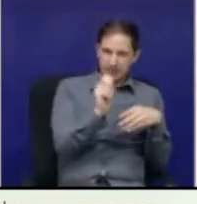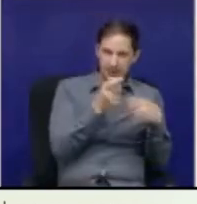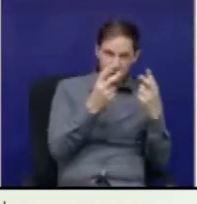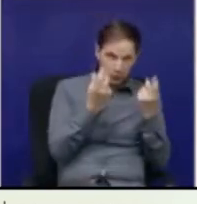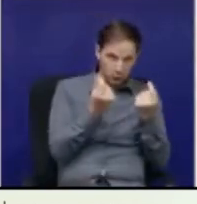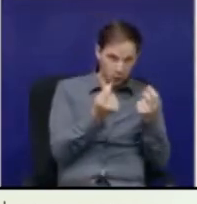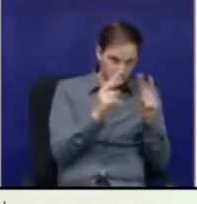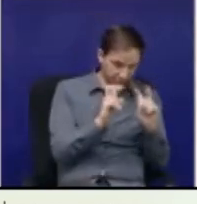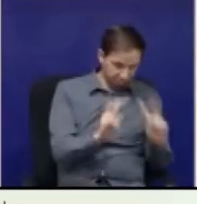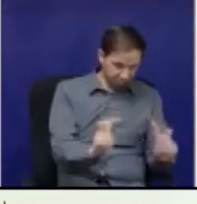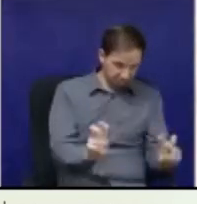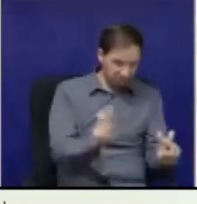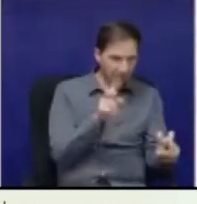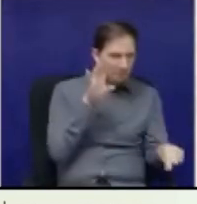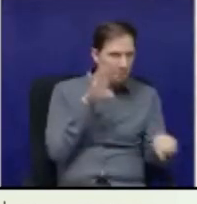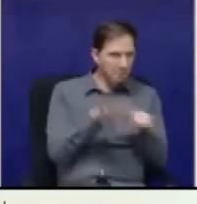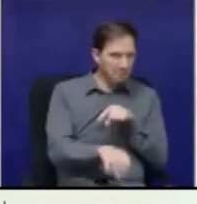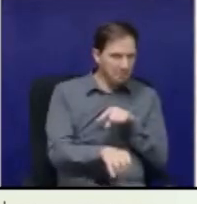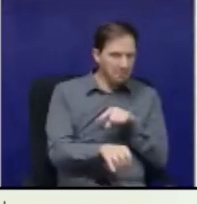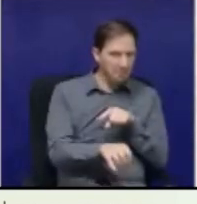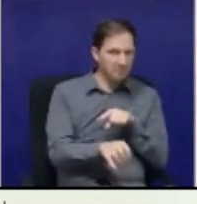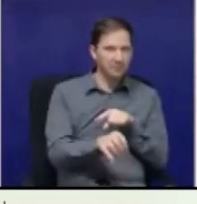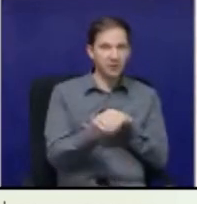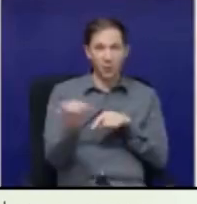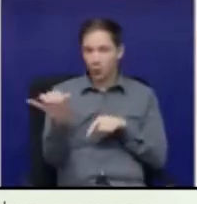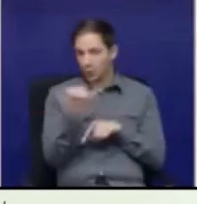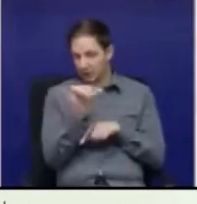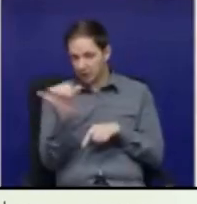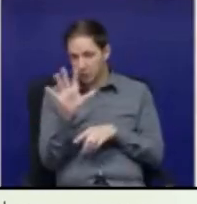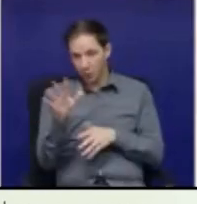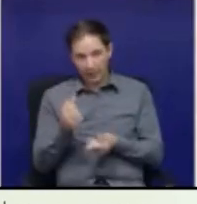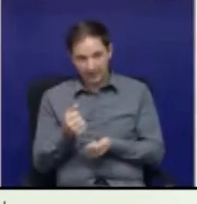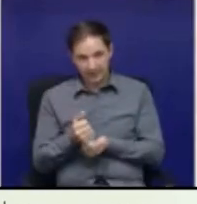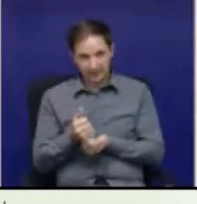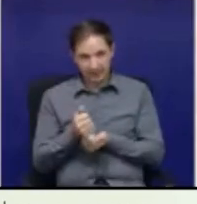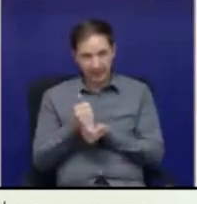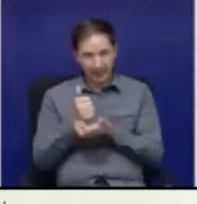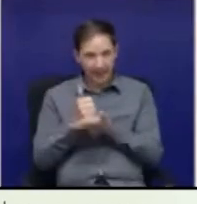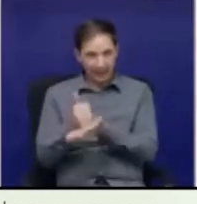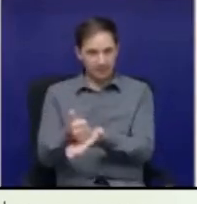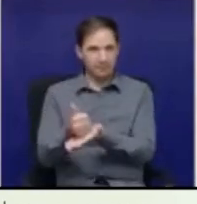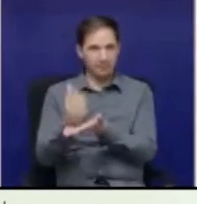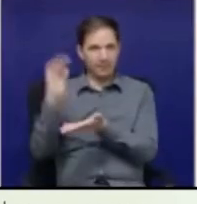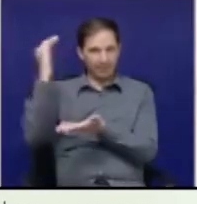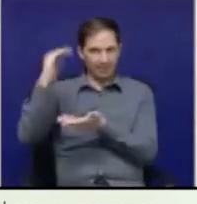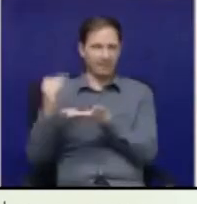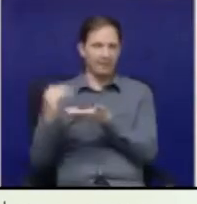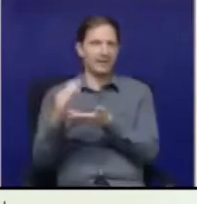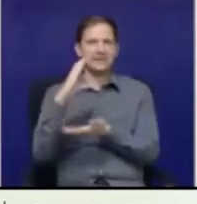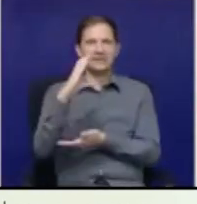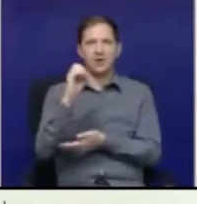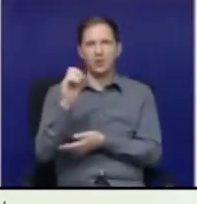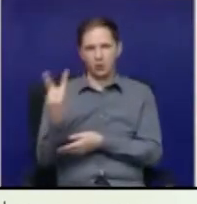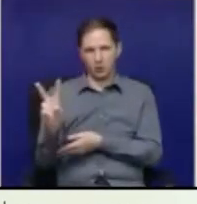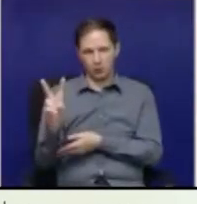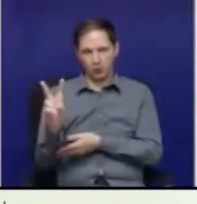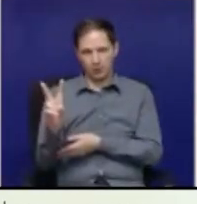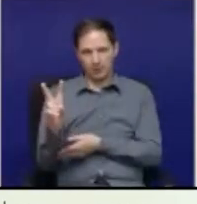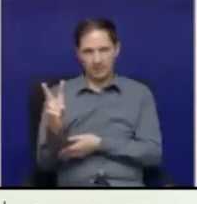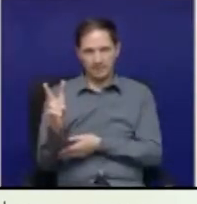the minerals that are going to support decarbonization, so the demand side of